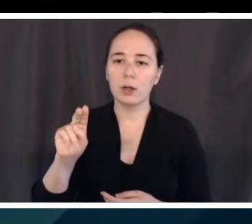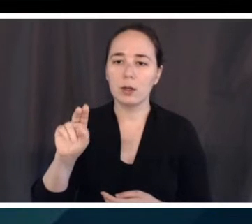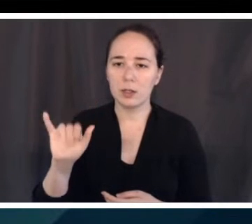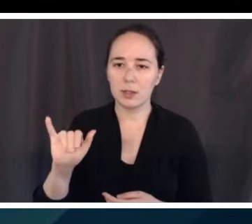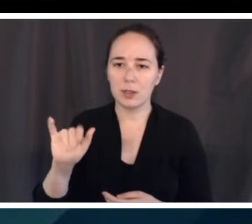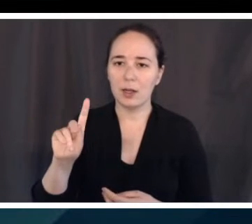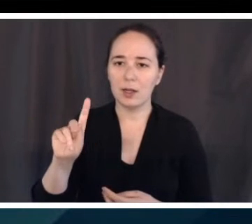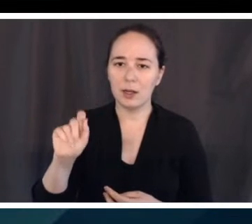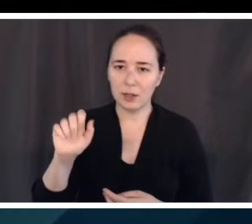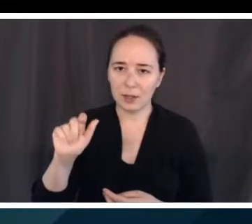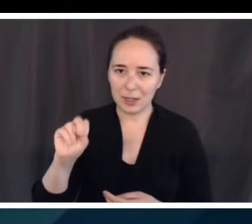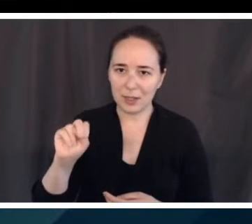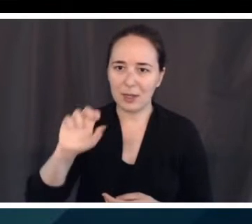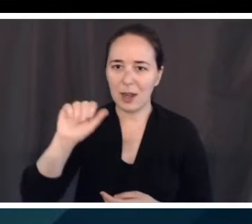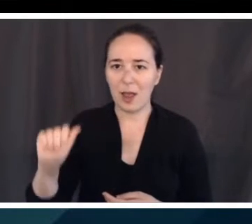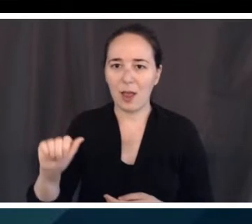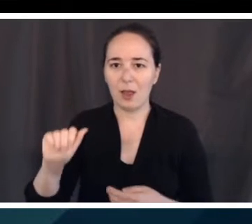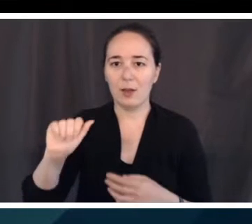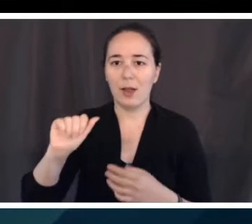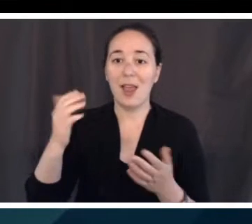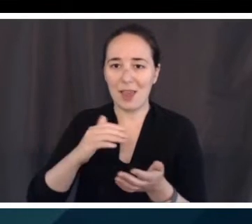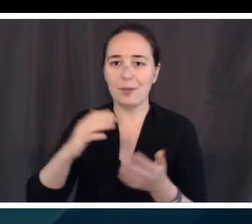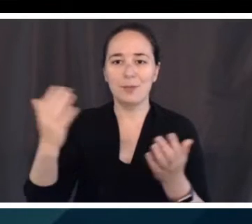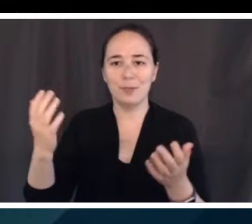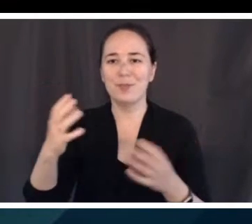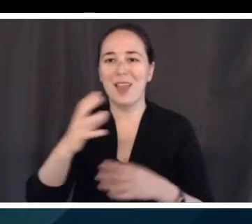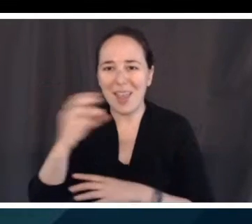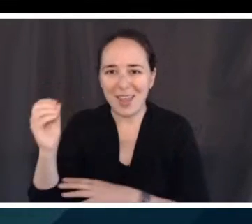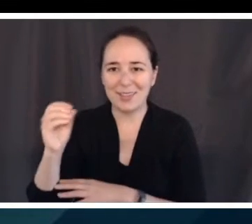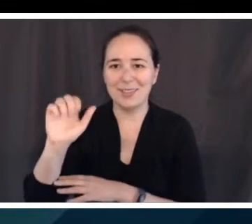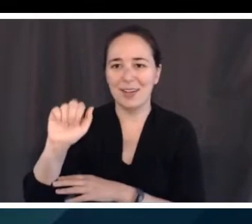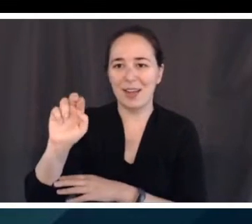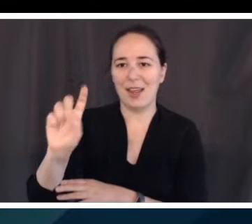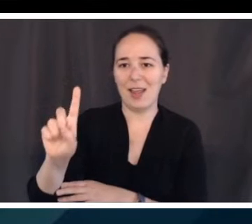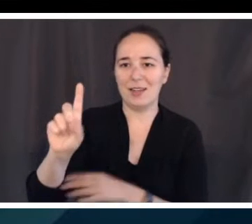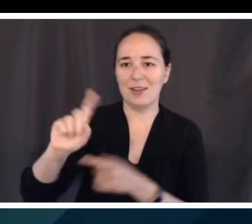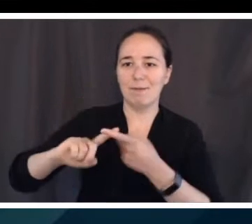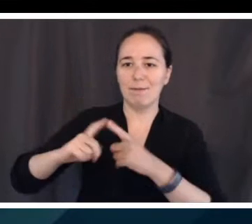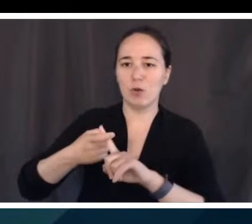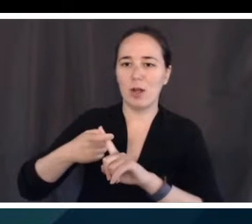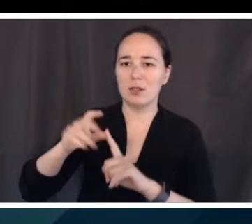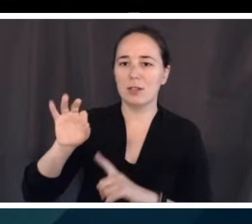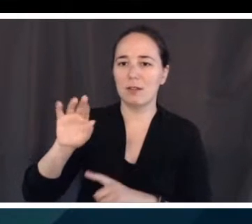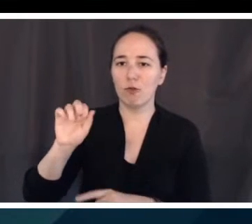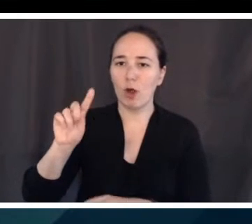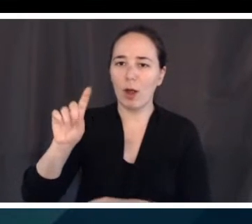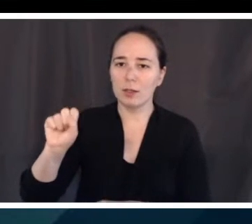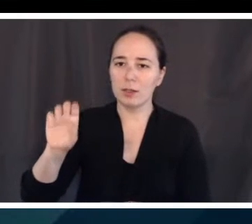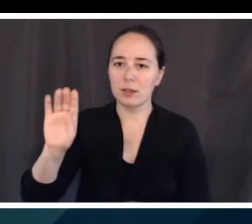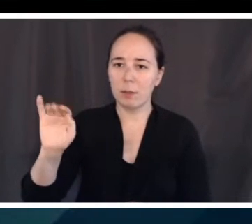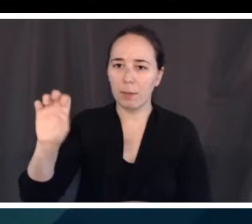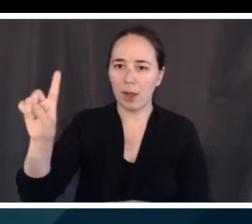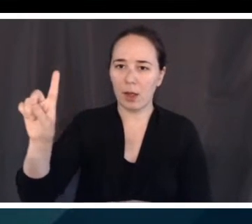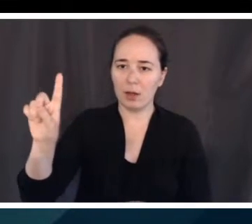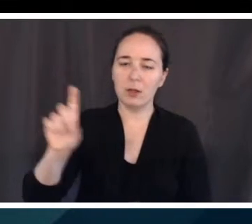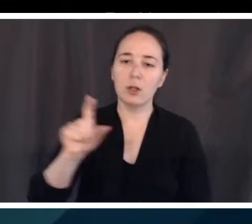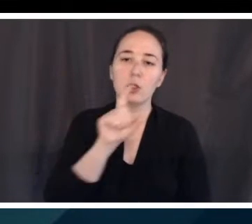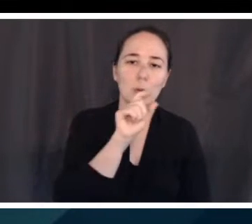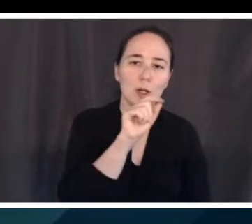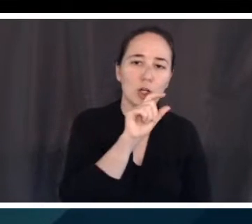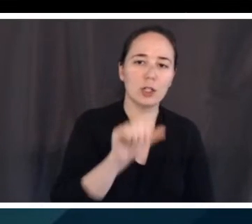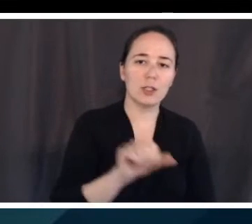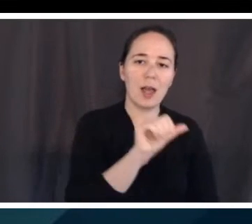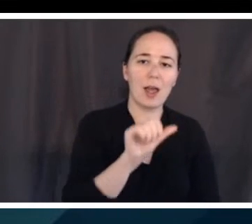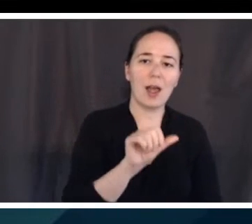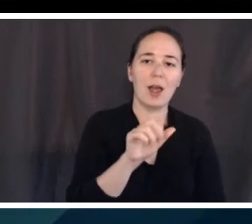both of those. And my Twitter profile is at Danny Kean Music,